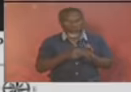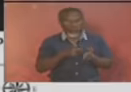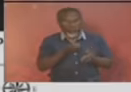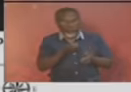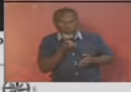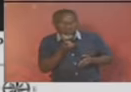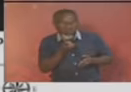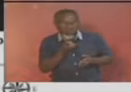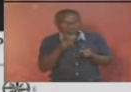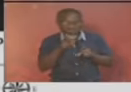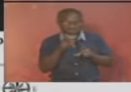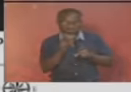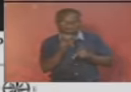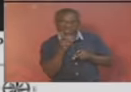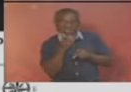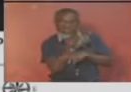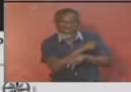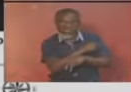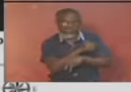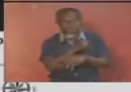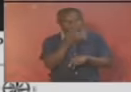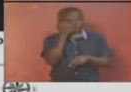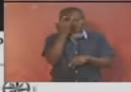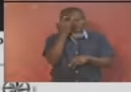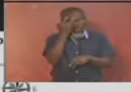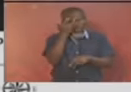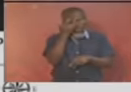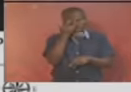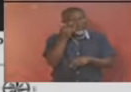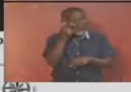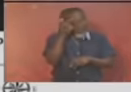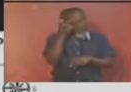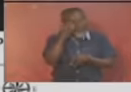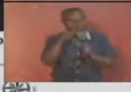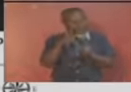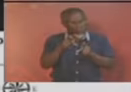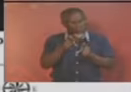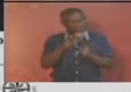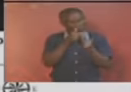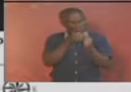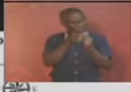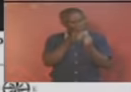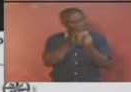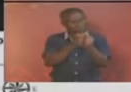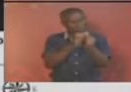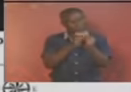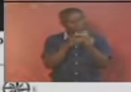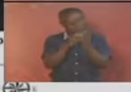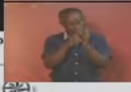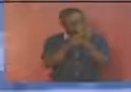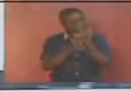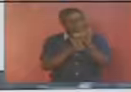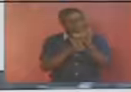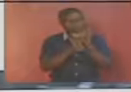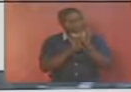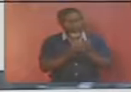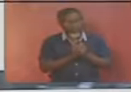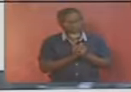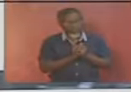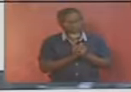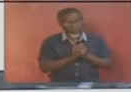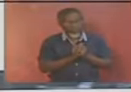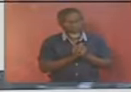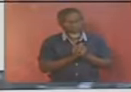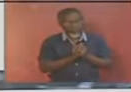that important contact tracing activity continues to be robust and continues to be successful in ensuring that people